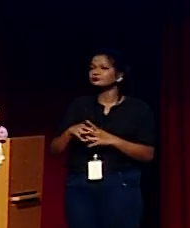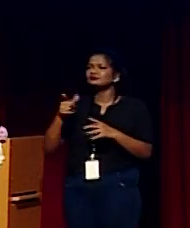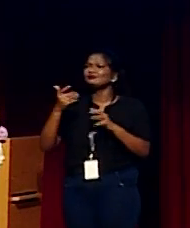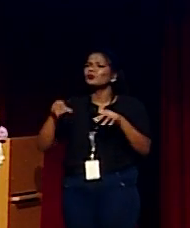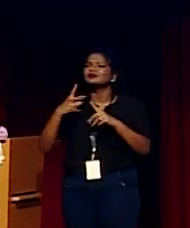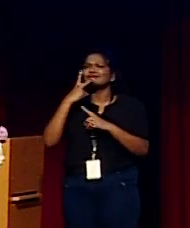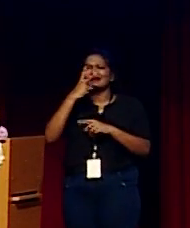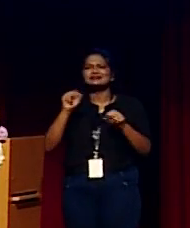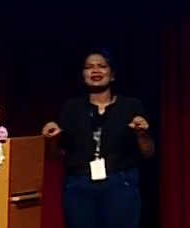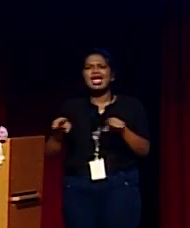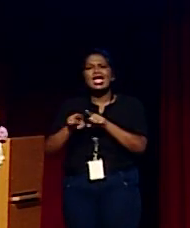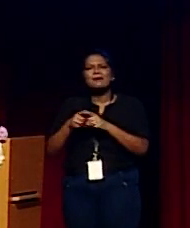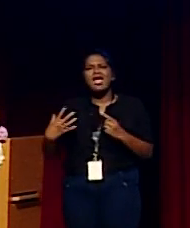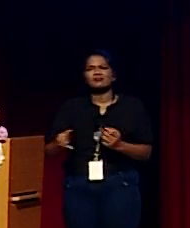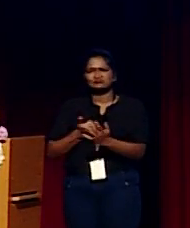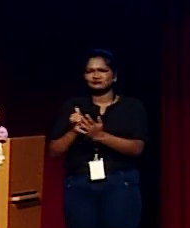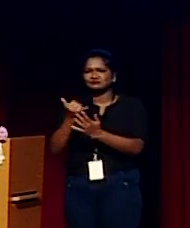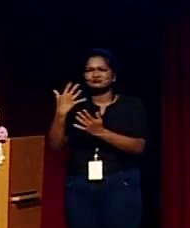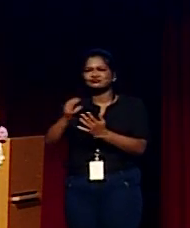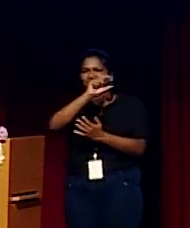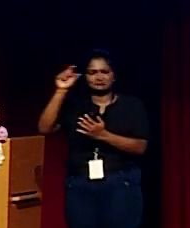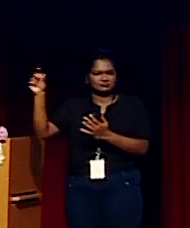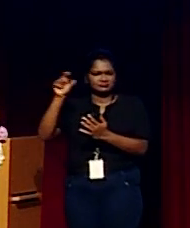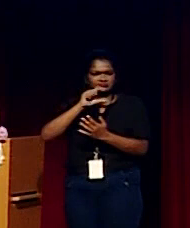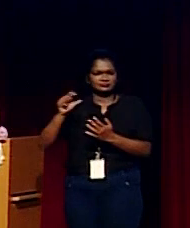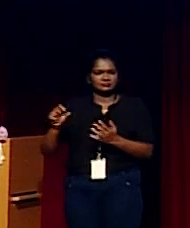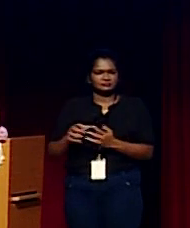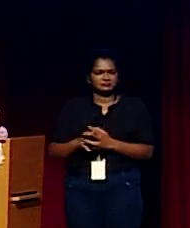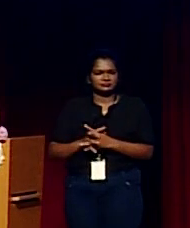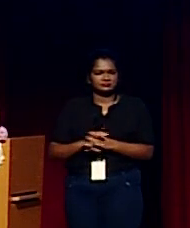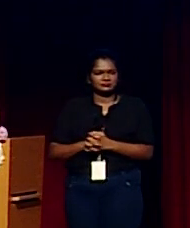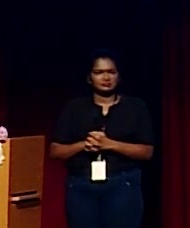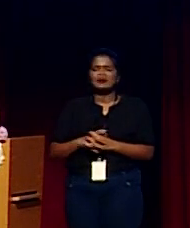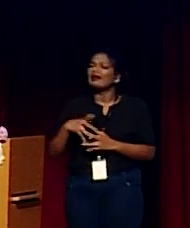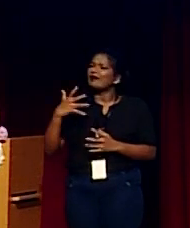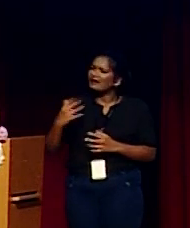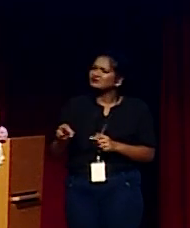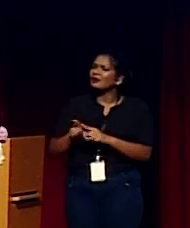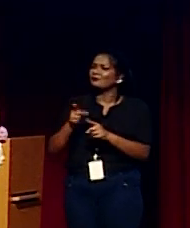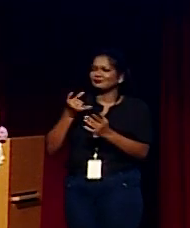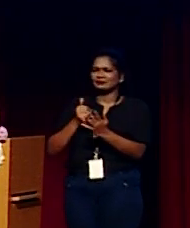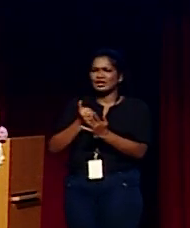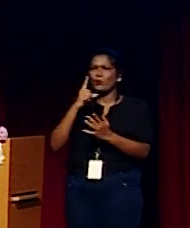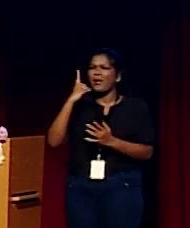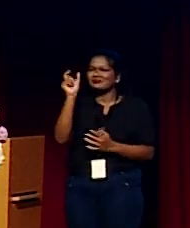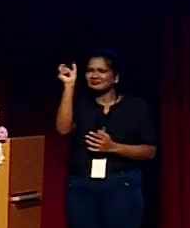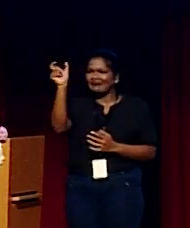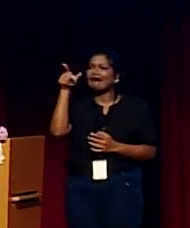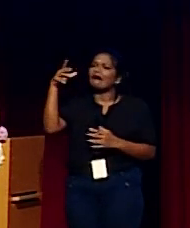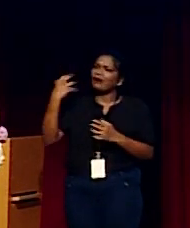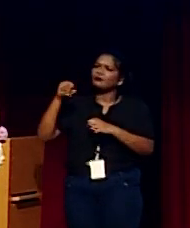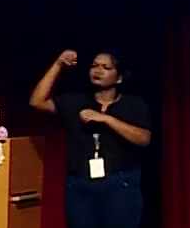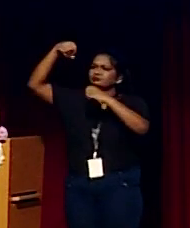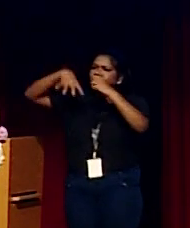Do the same navigation. Modify. And you can navigate into the single elements, and